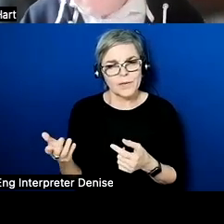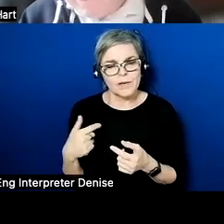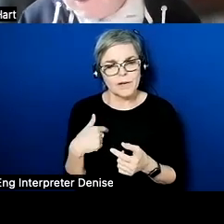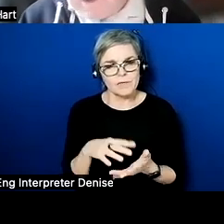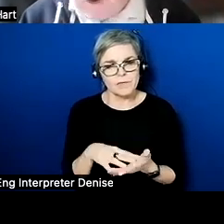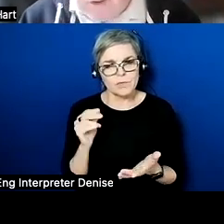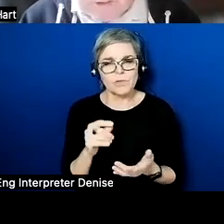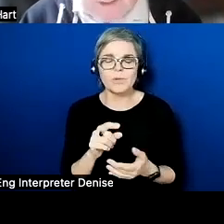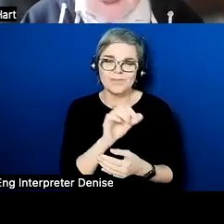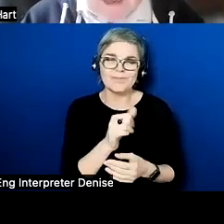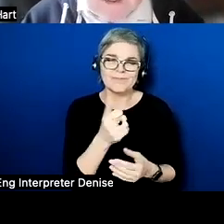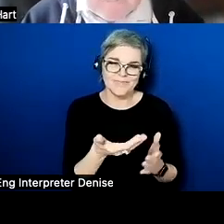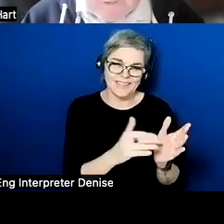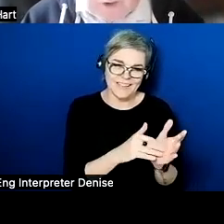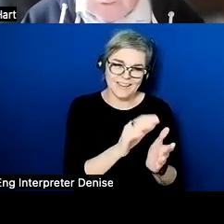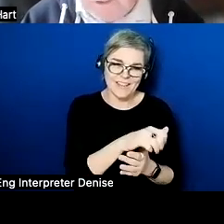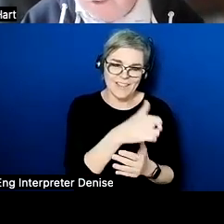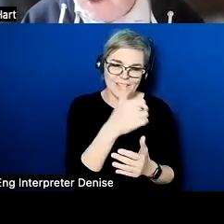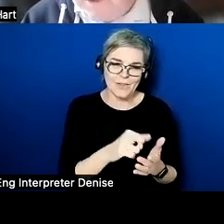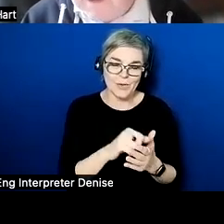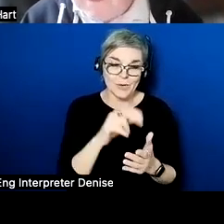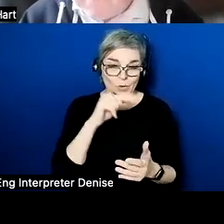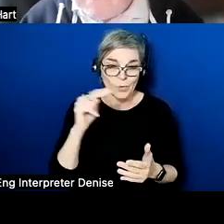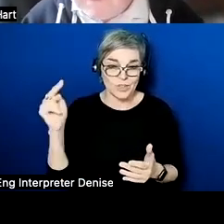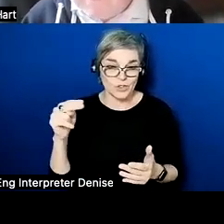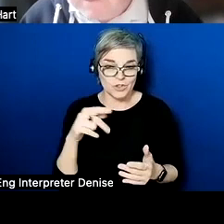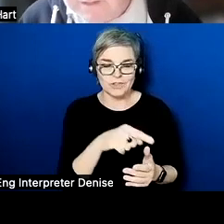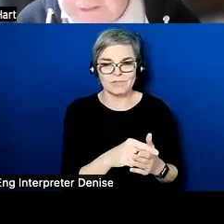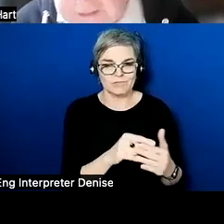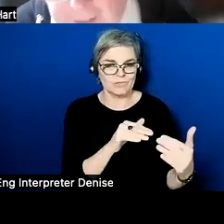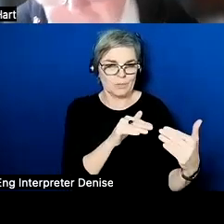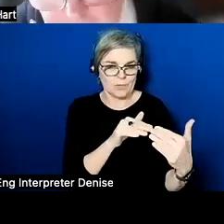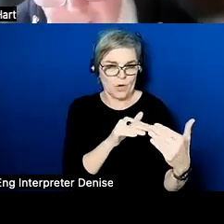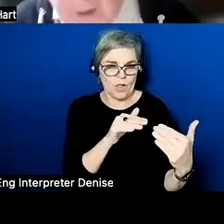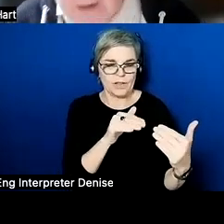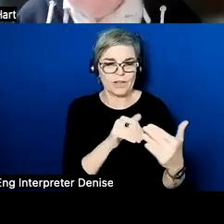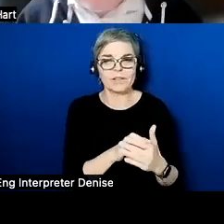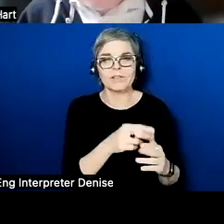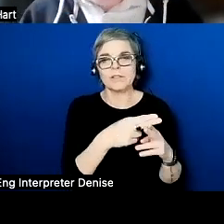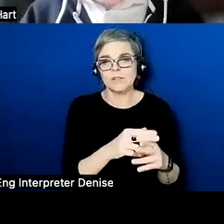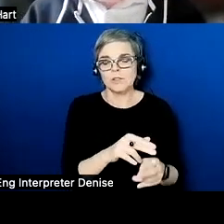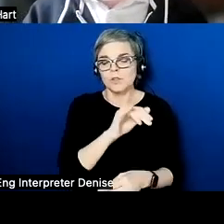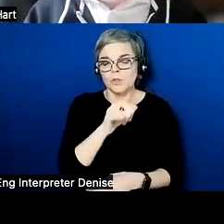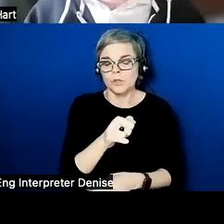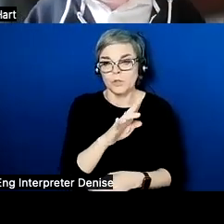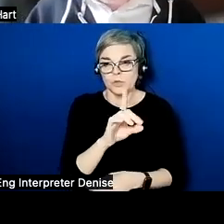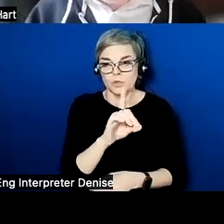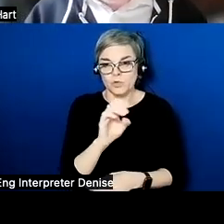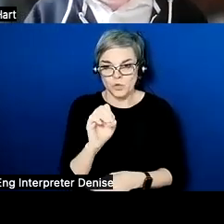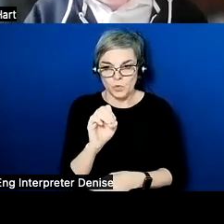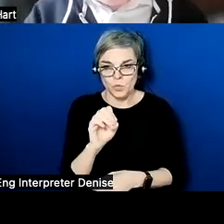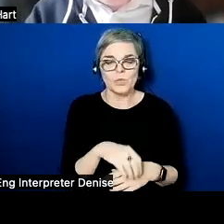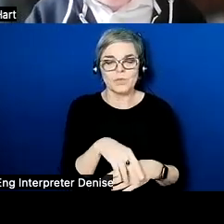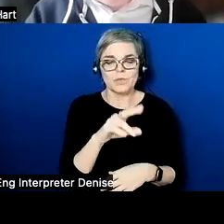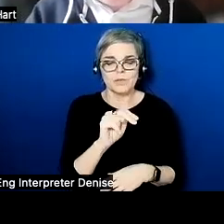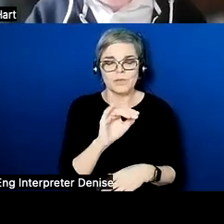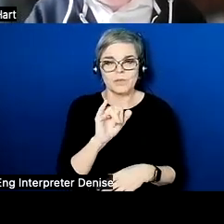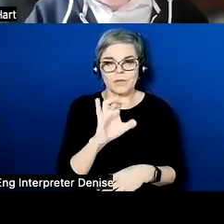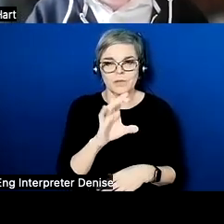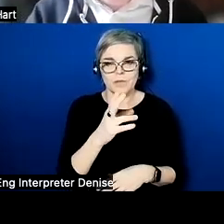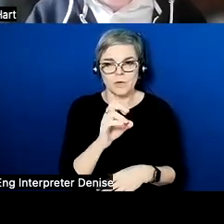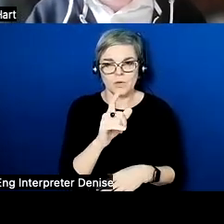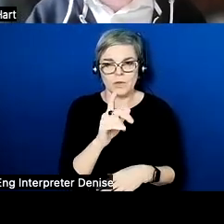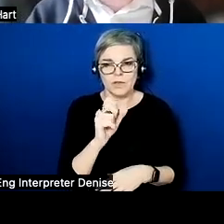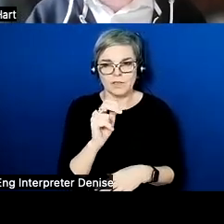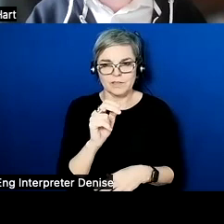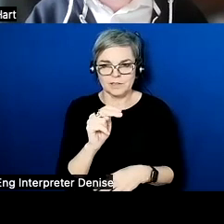another Norwegian colleague called Jude Nicholas, I've learned an enormous amount from his writings and